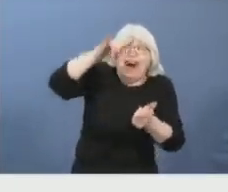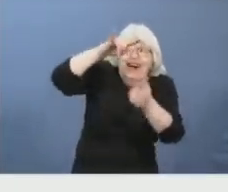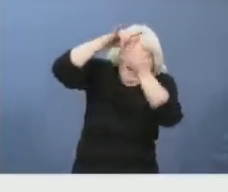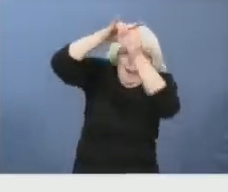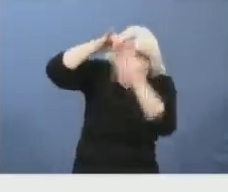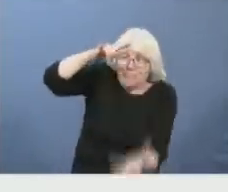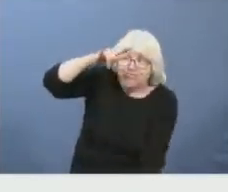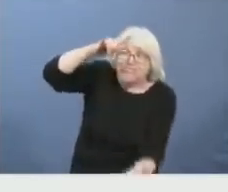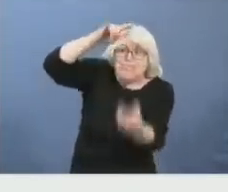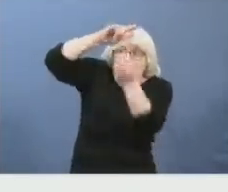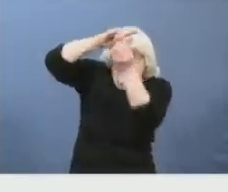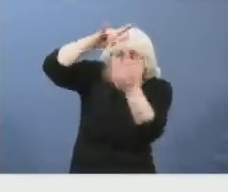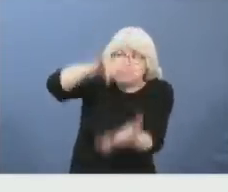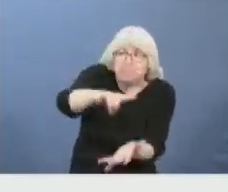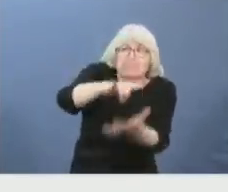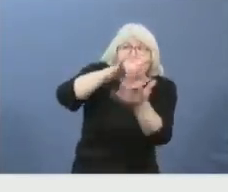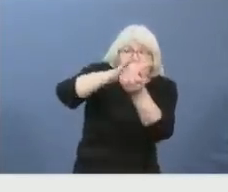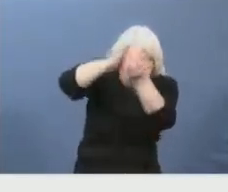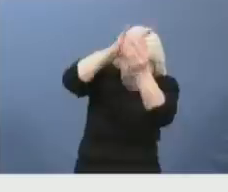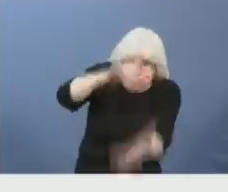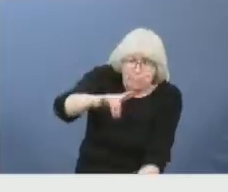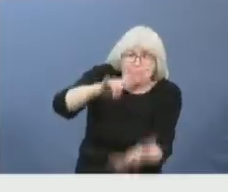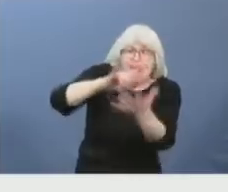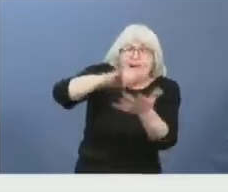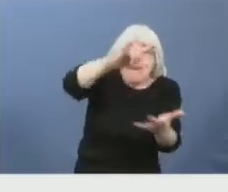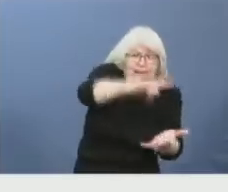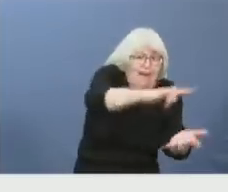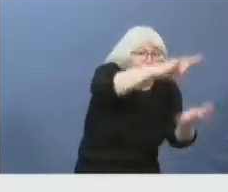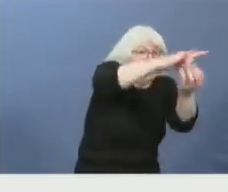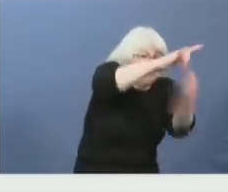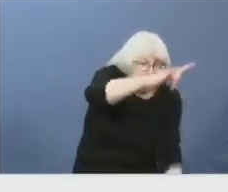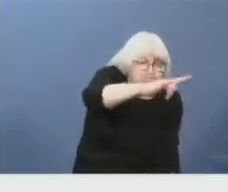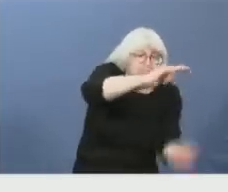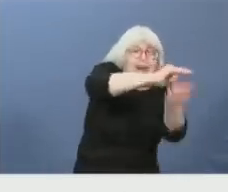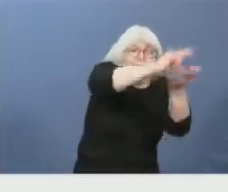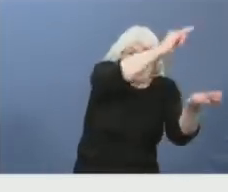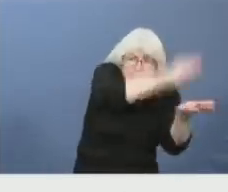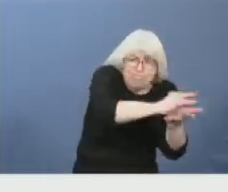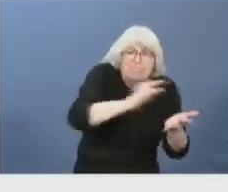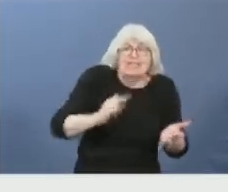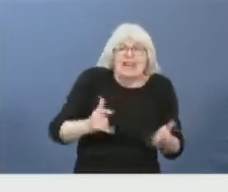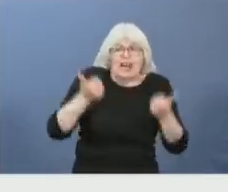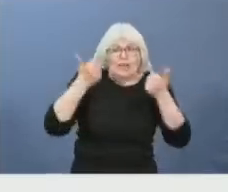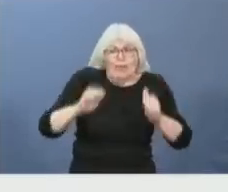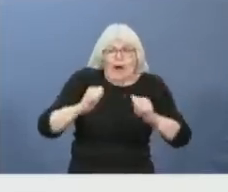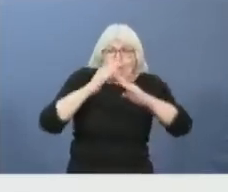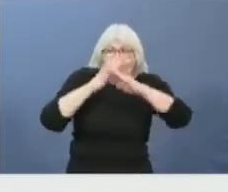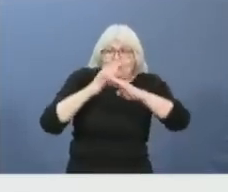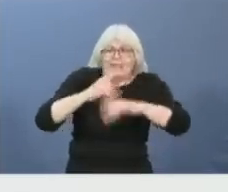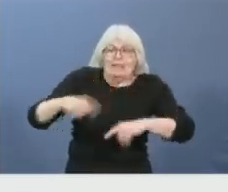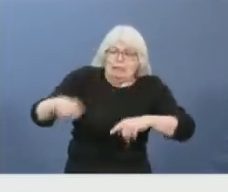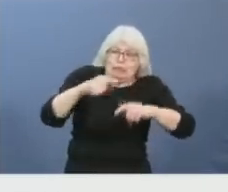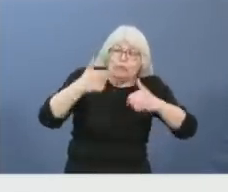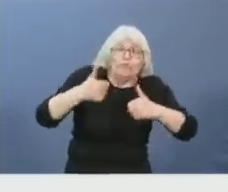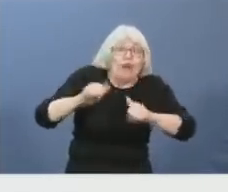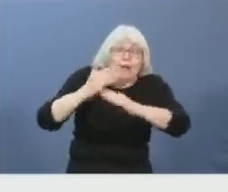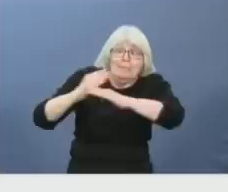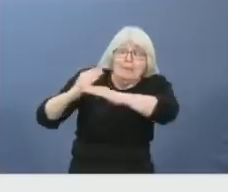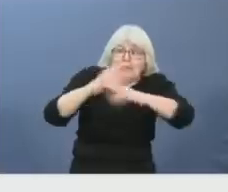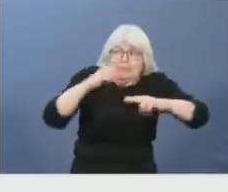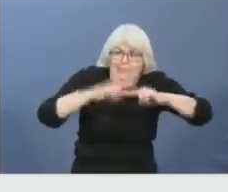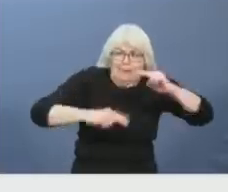to try and minimize the spread and do structure protection. So we do have communities and homes at risk as we